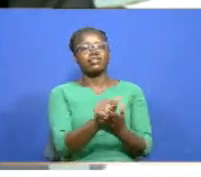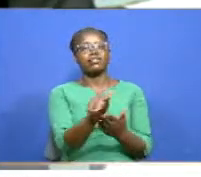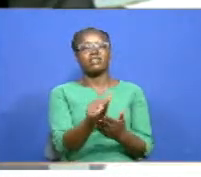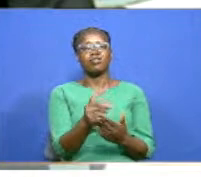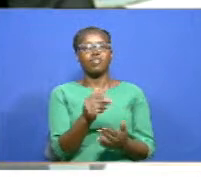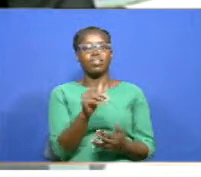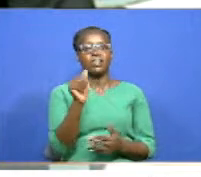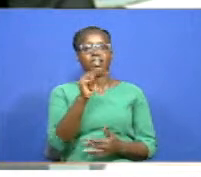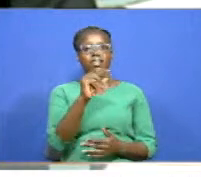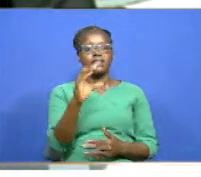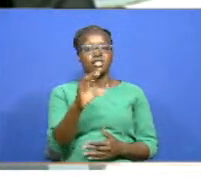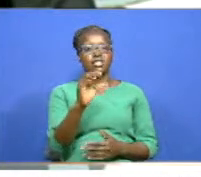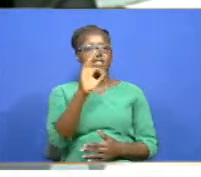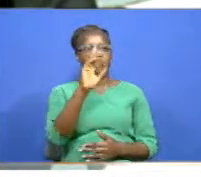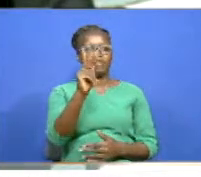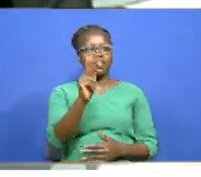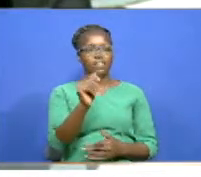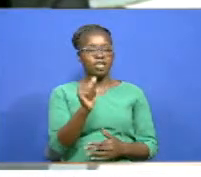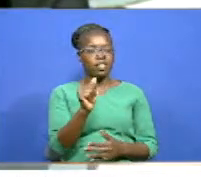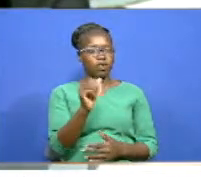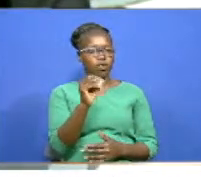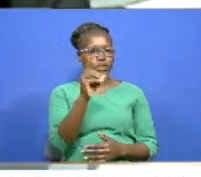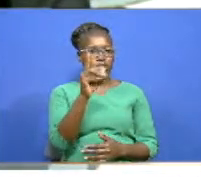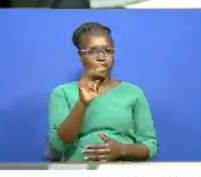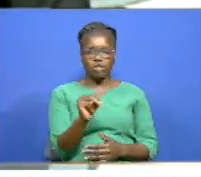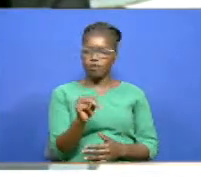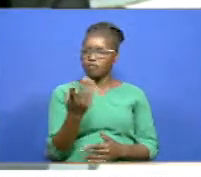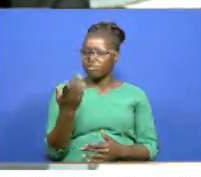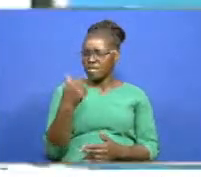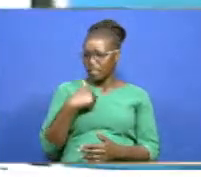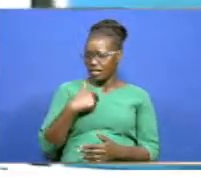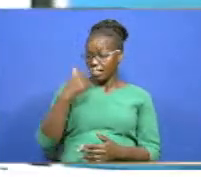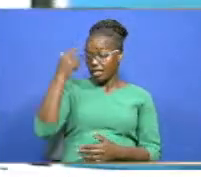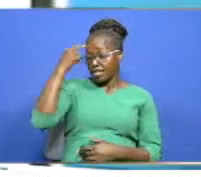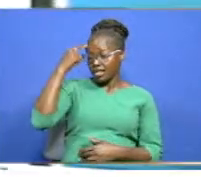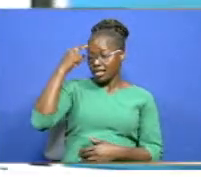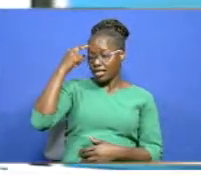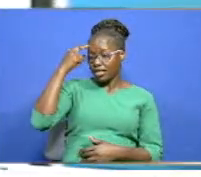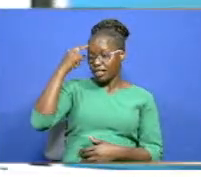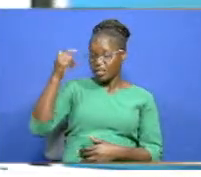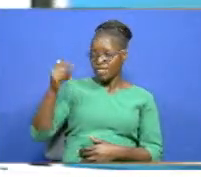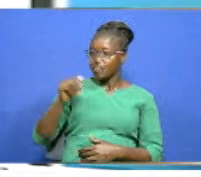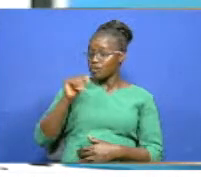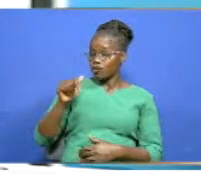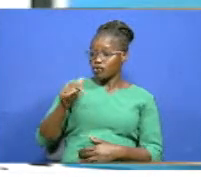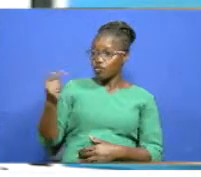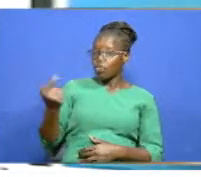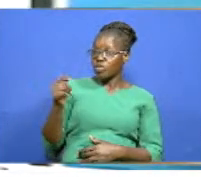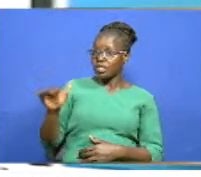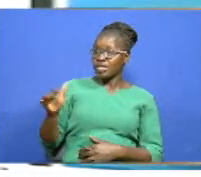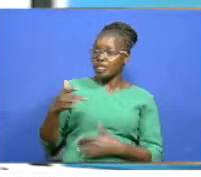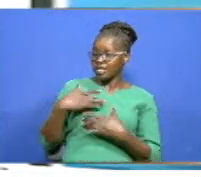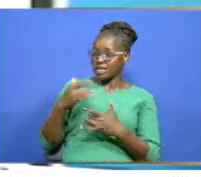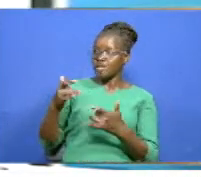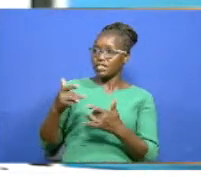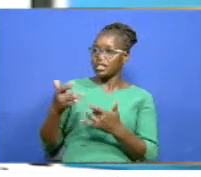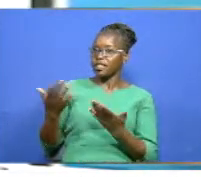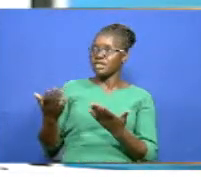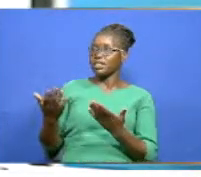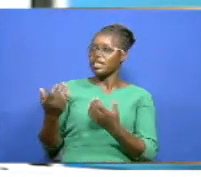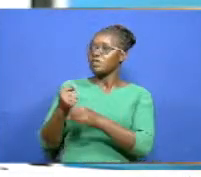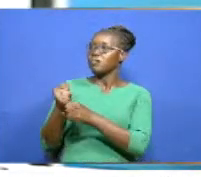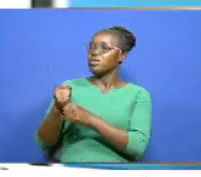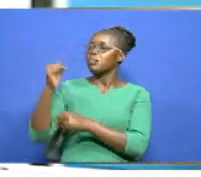Kenya, and of course ODM. Well, for me, I think that apart from that, they are also interested in popularizing the